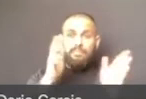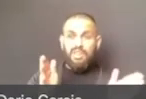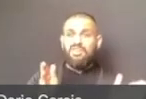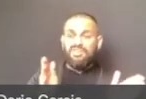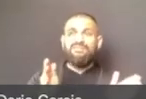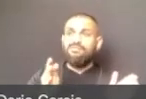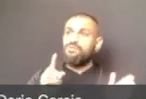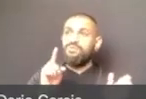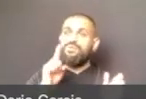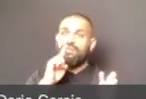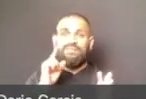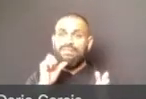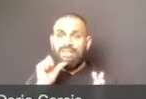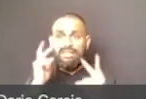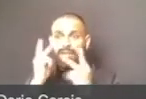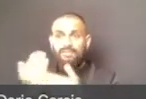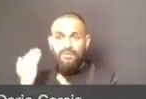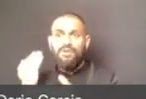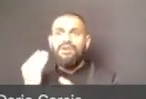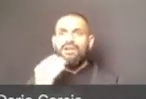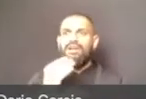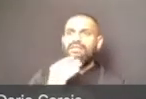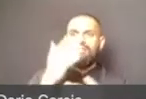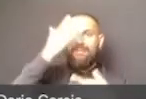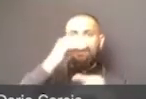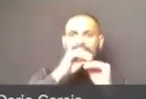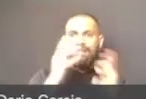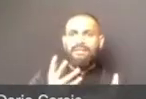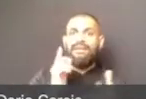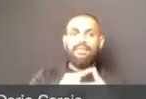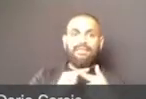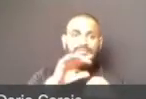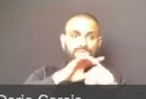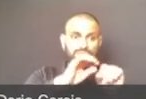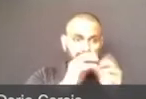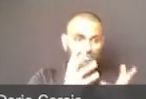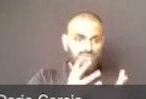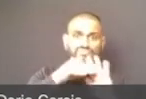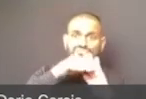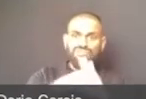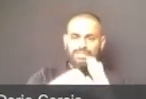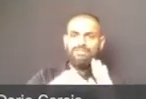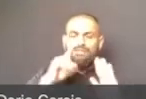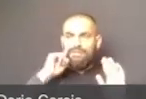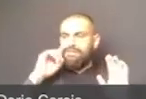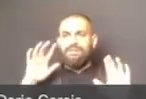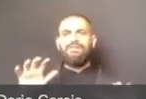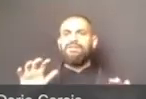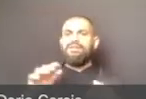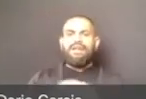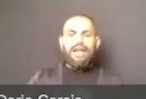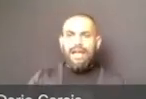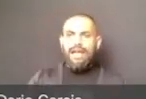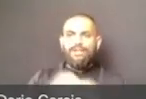of a pandemic and an economic downturn across the globe is daunting. Nobody would have ever imagined it,